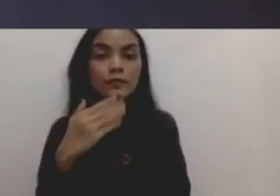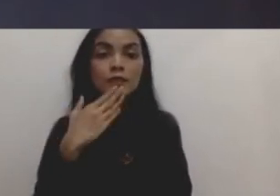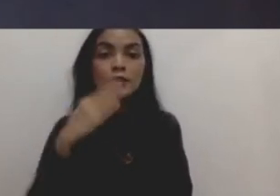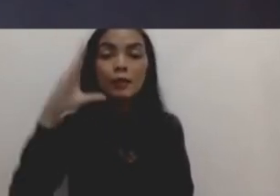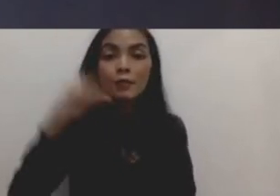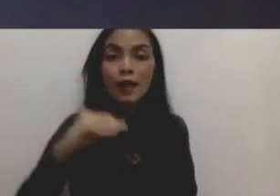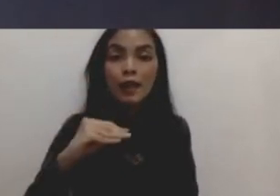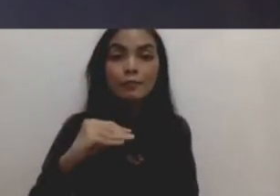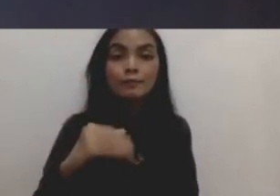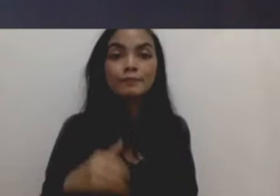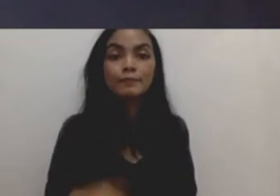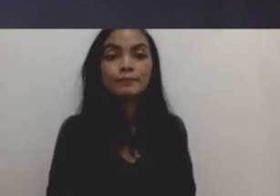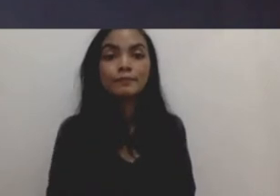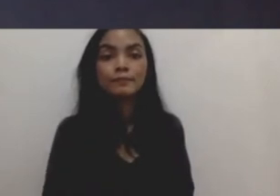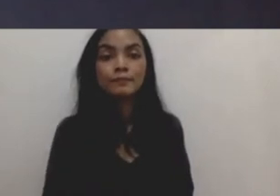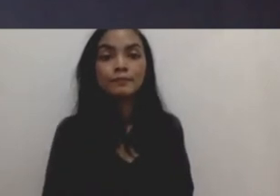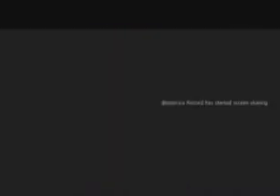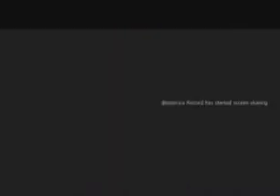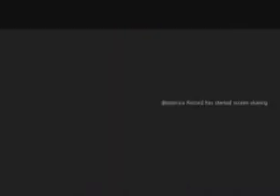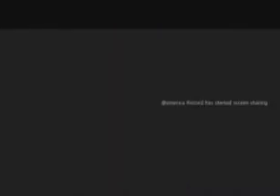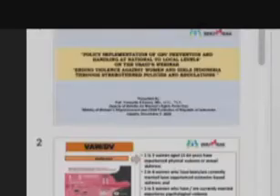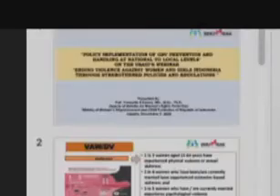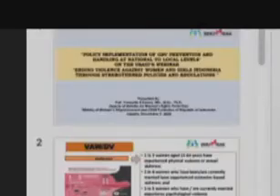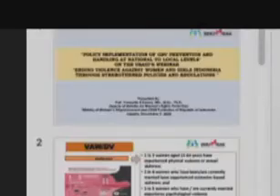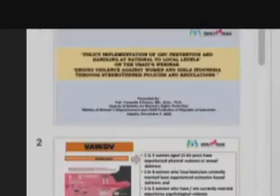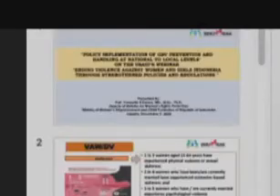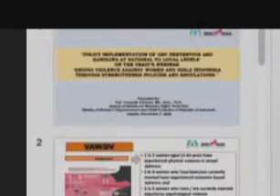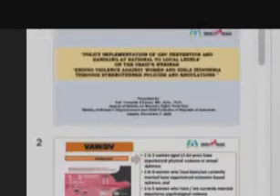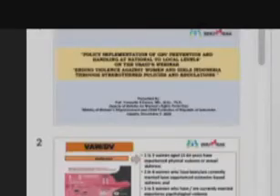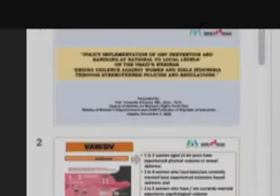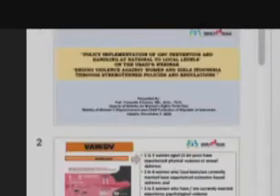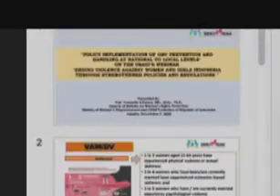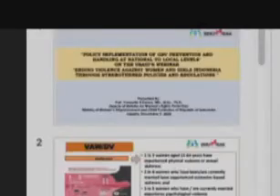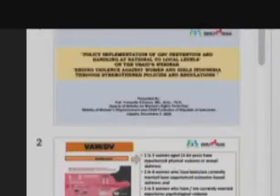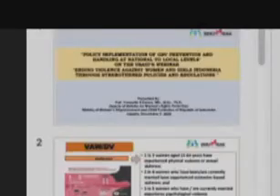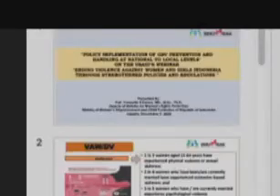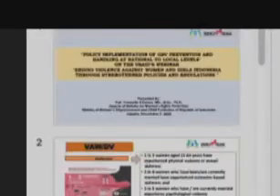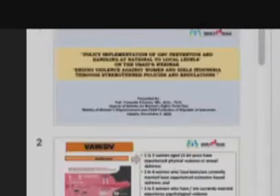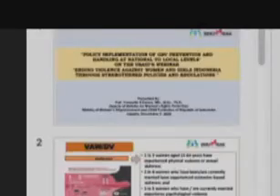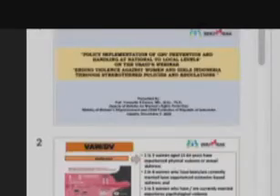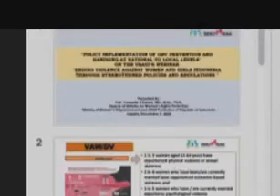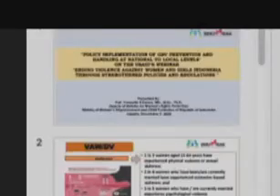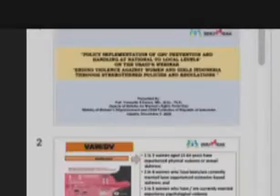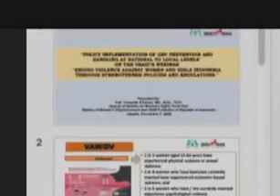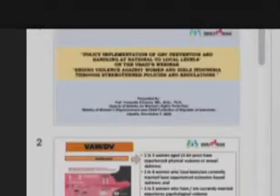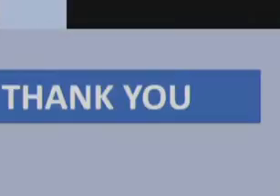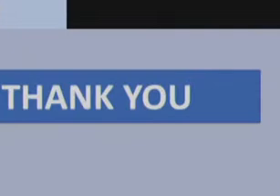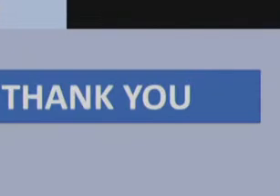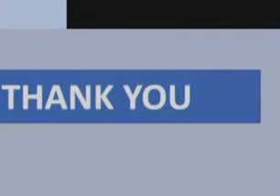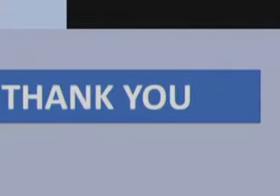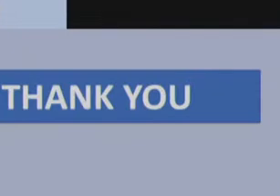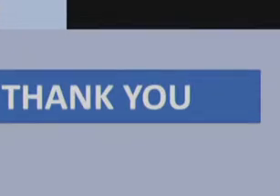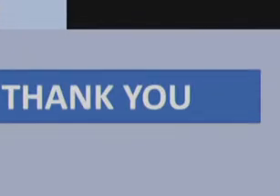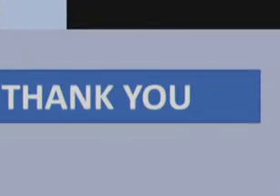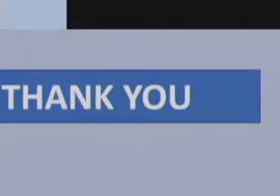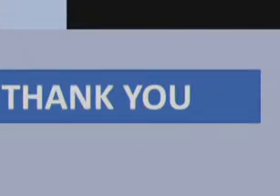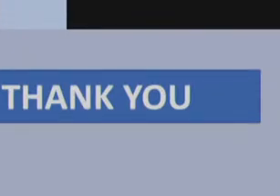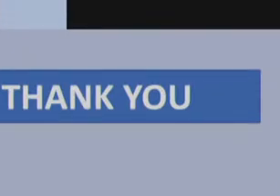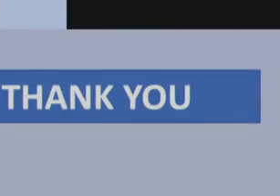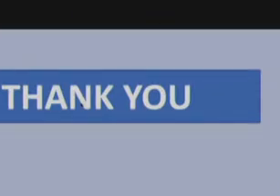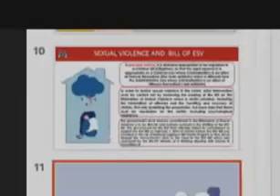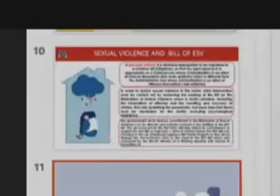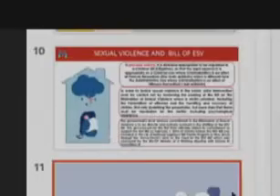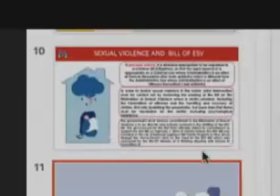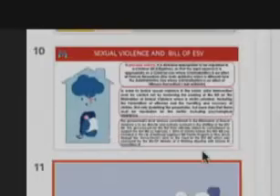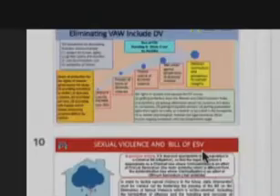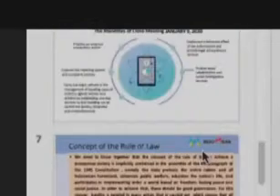malam. The Honorable Mr. Ryan Washburn, Director of USAID Mission in Indonesia.